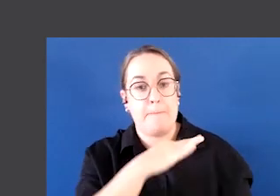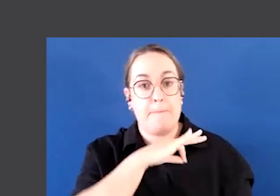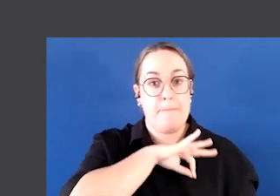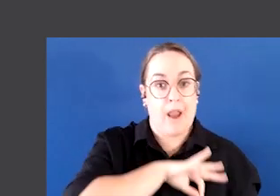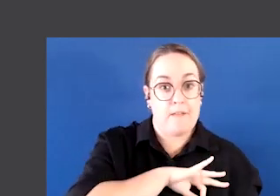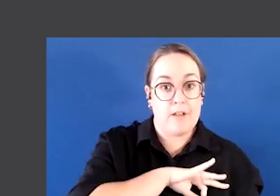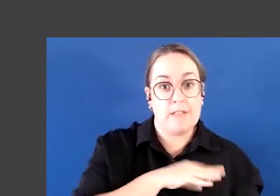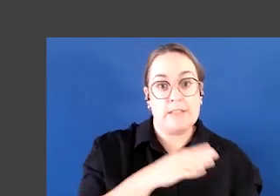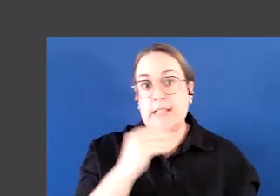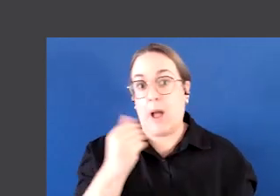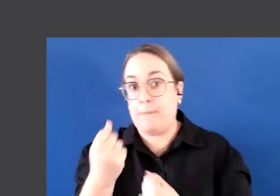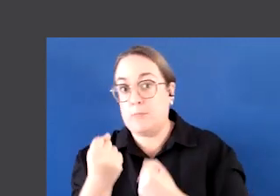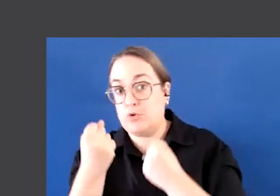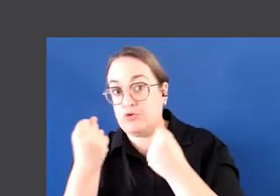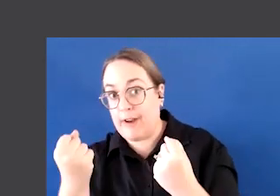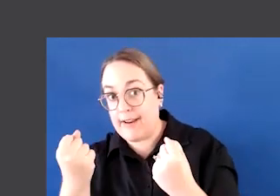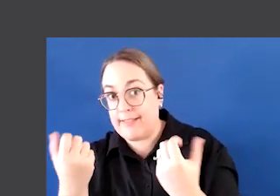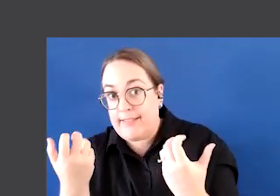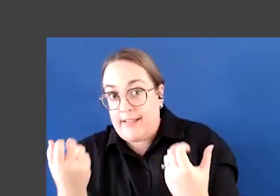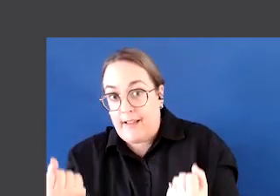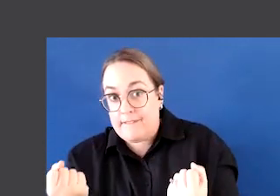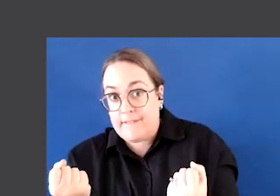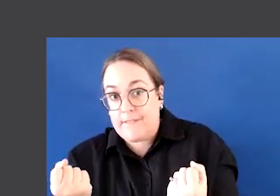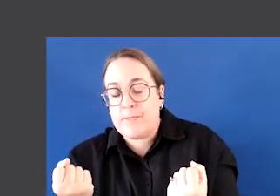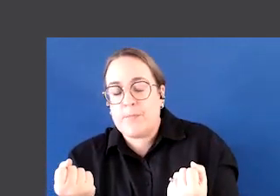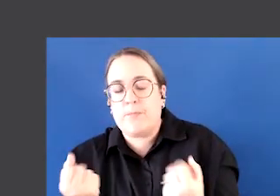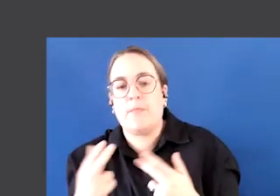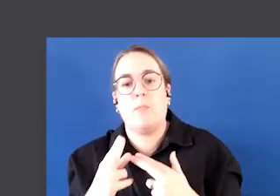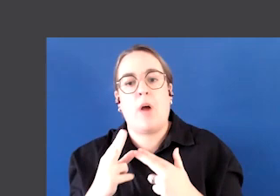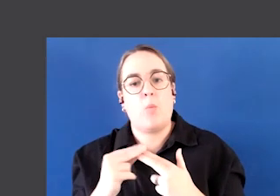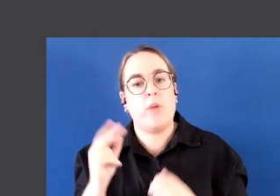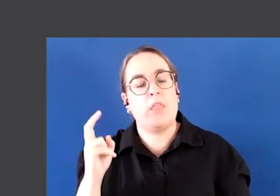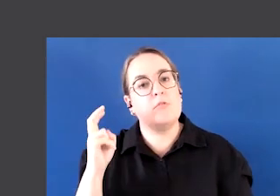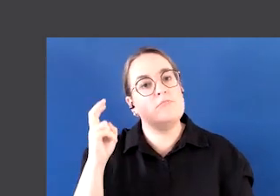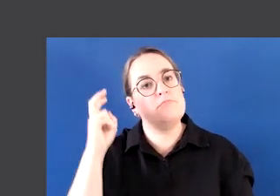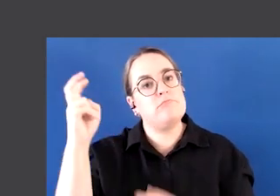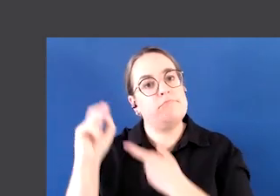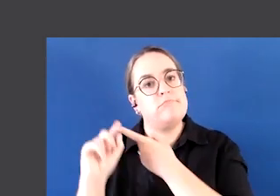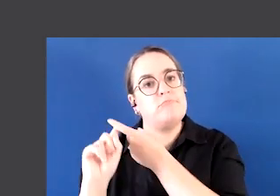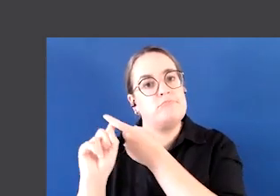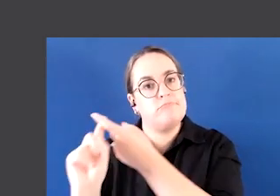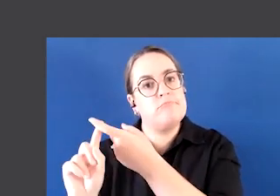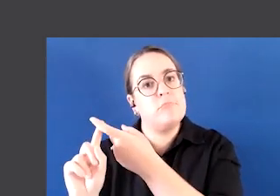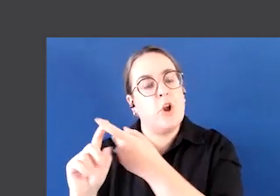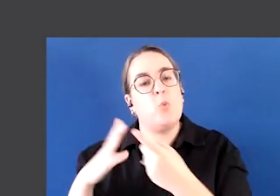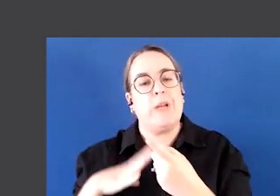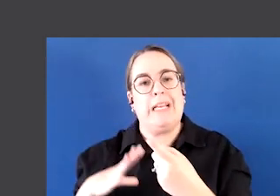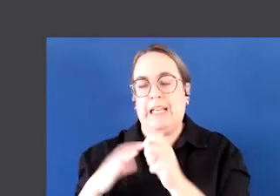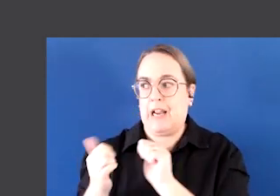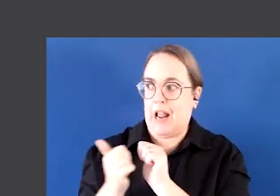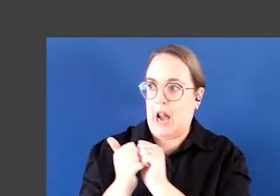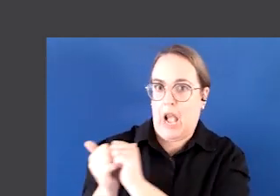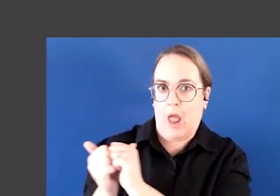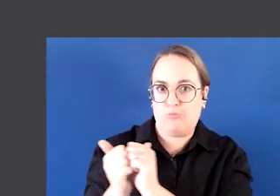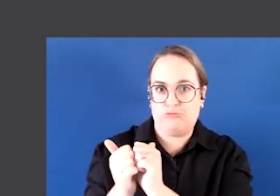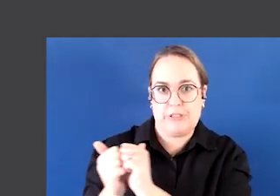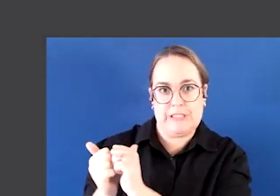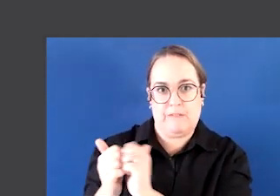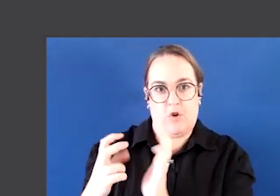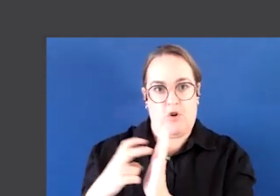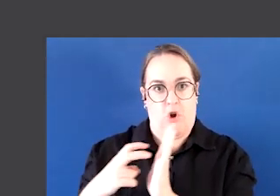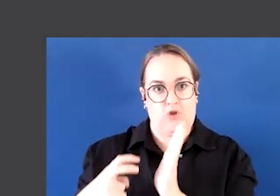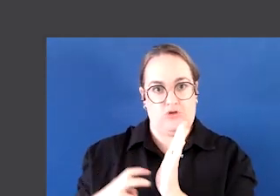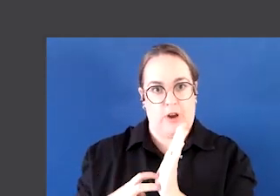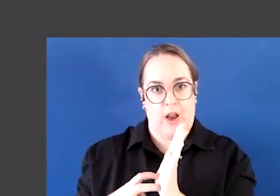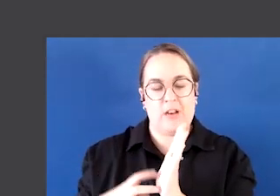different strengths, different benefits. Probably we do see the need, particularly in the rail space, for the more collaborative contract